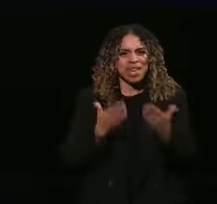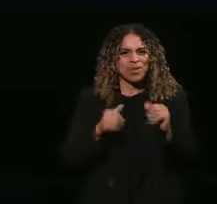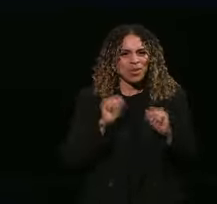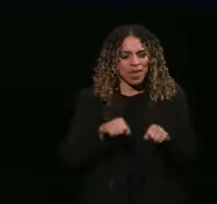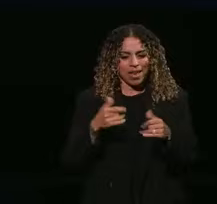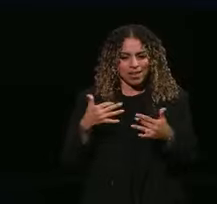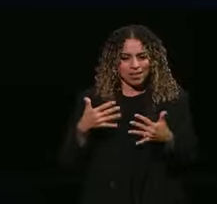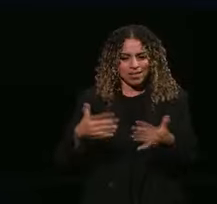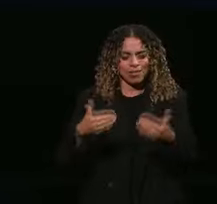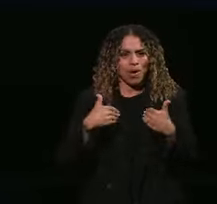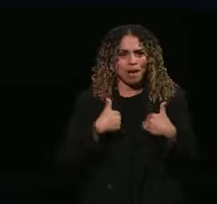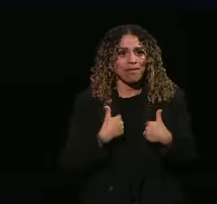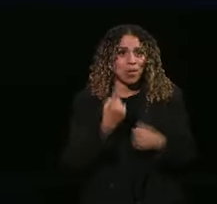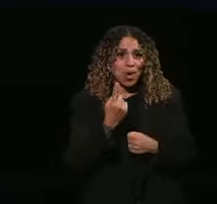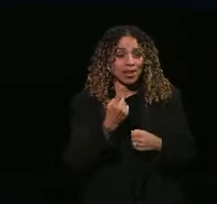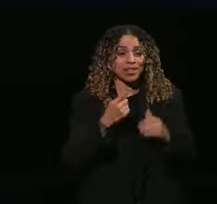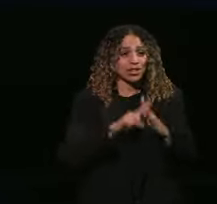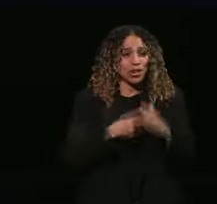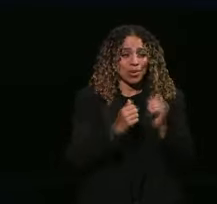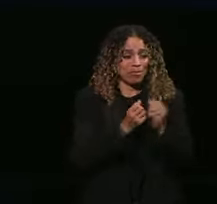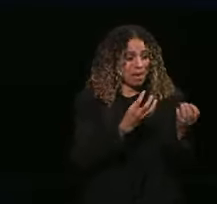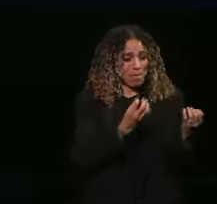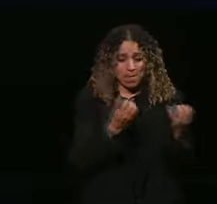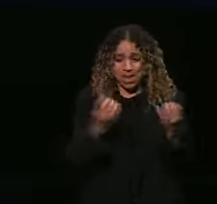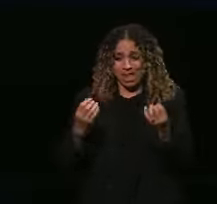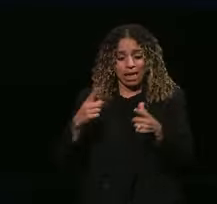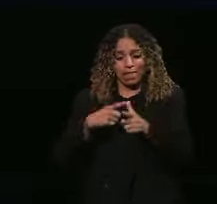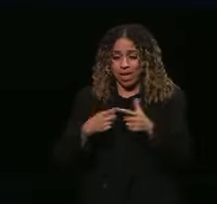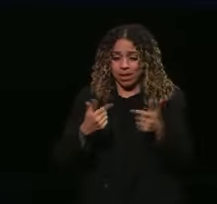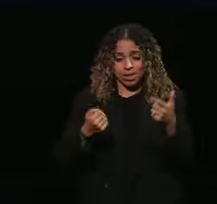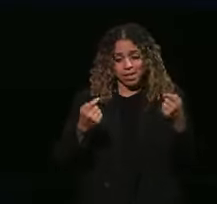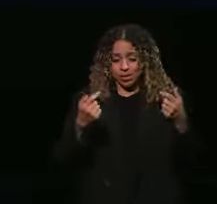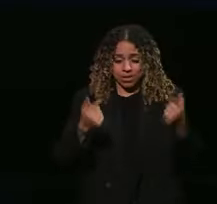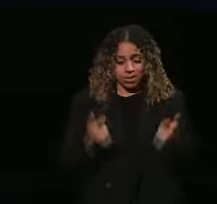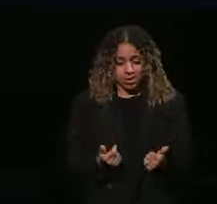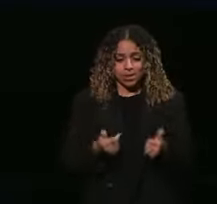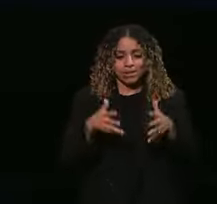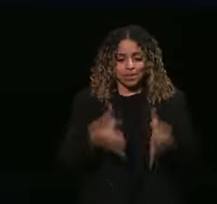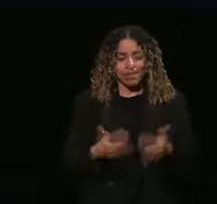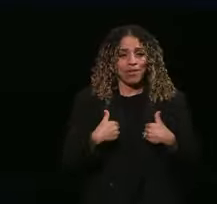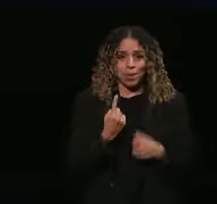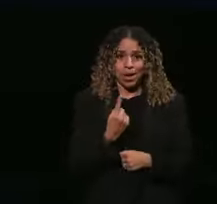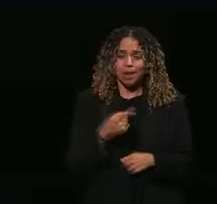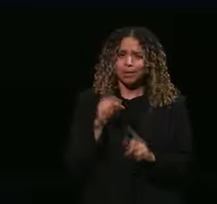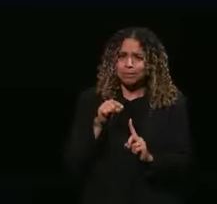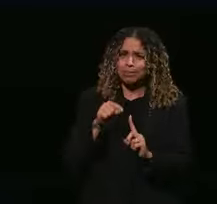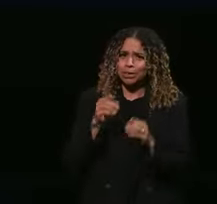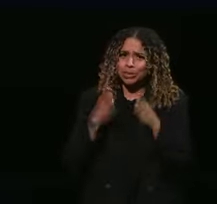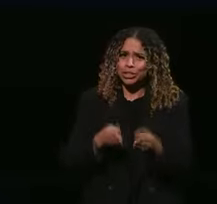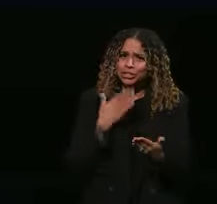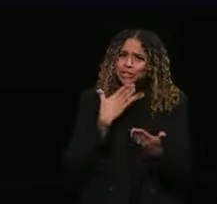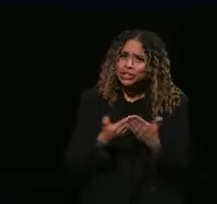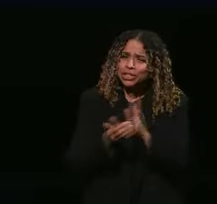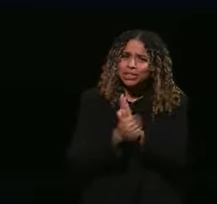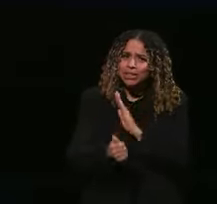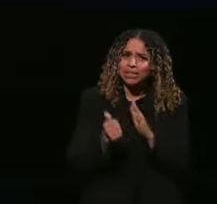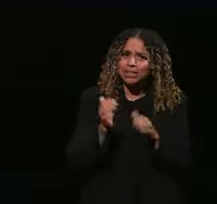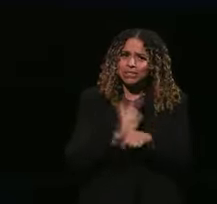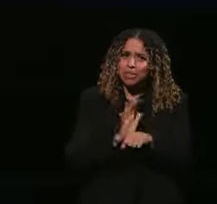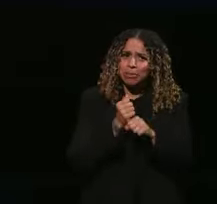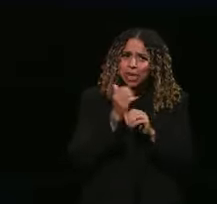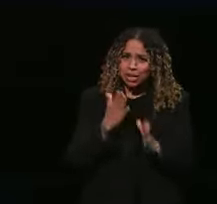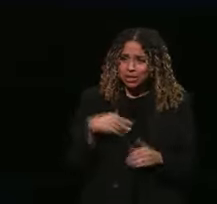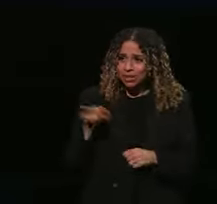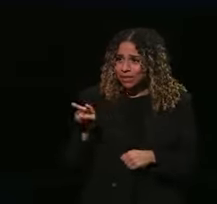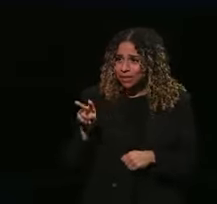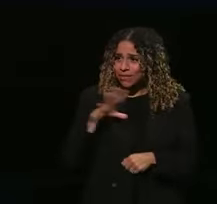And he's a good filmmaker. You should listen to. So I took